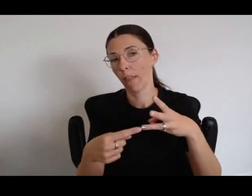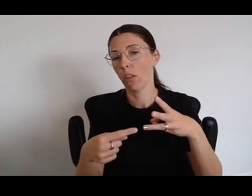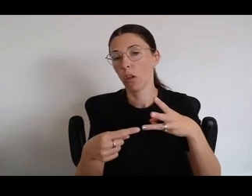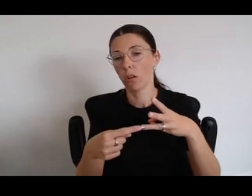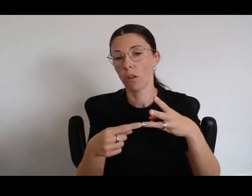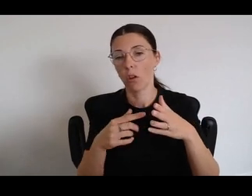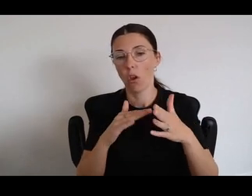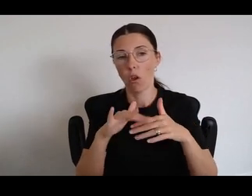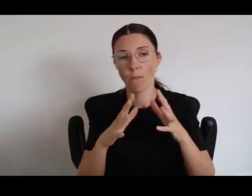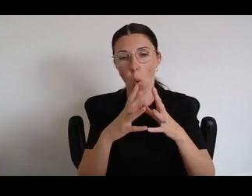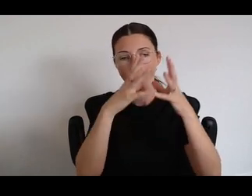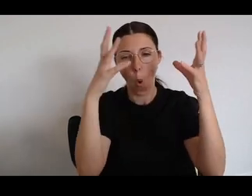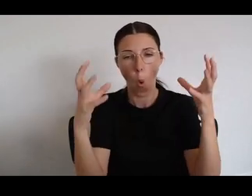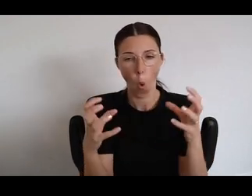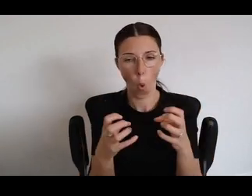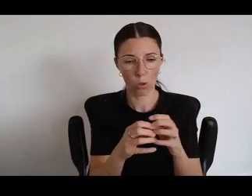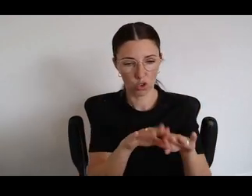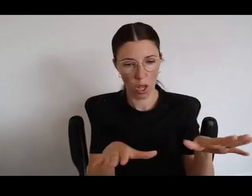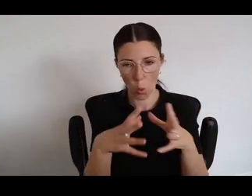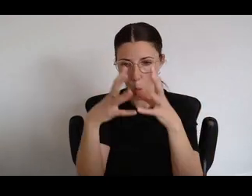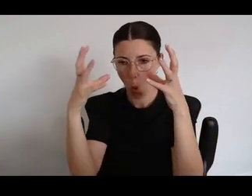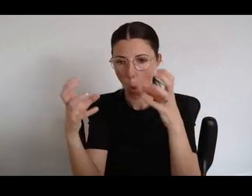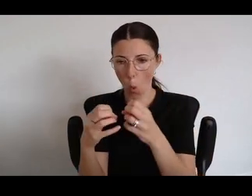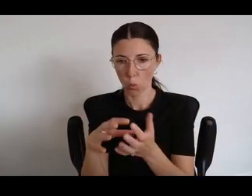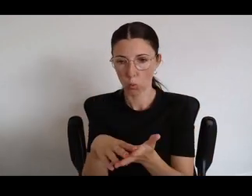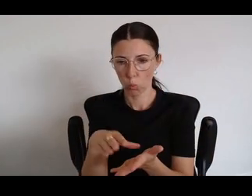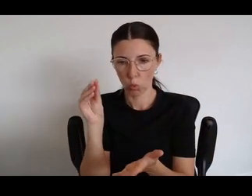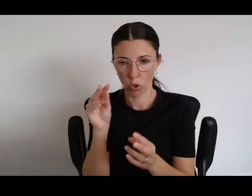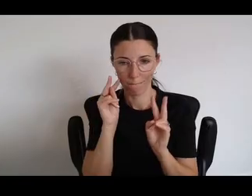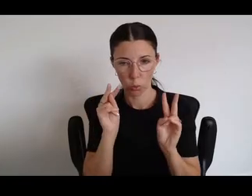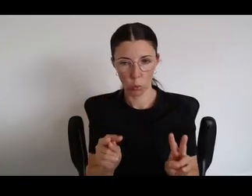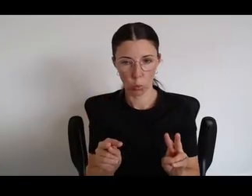whole student, holistic view of children. That they are not just a